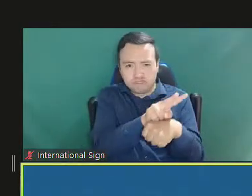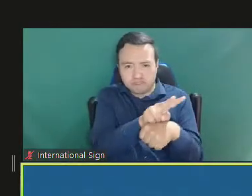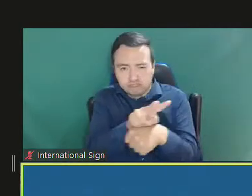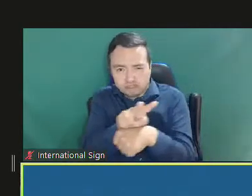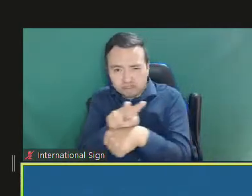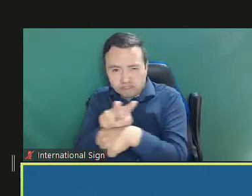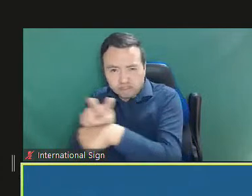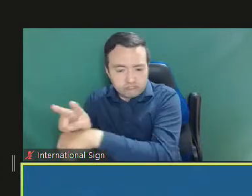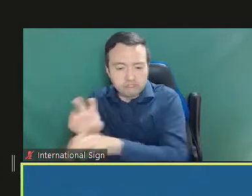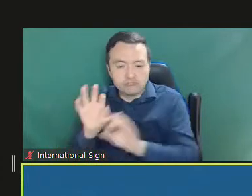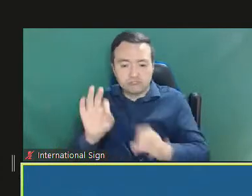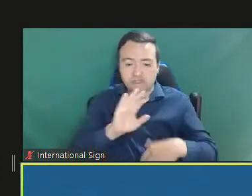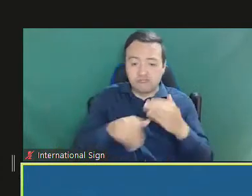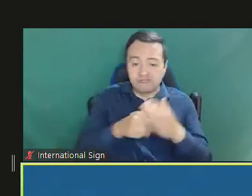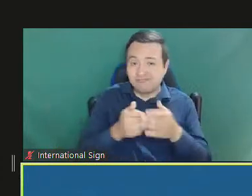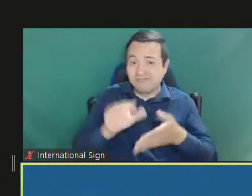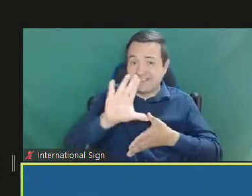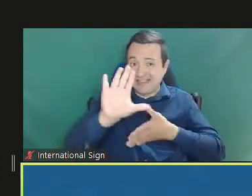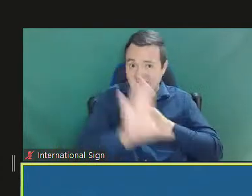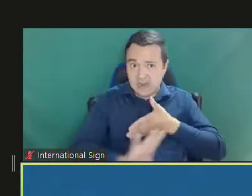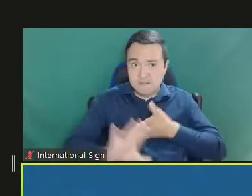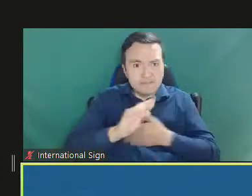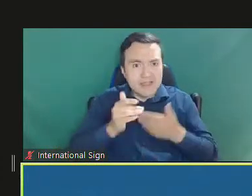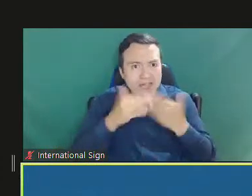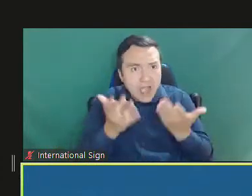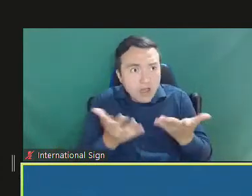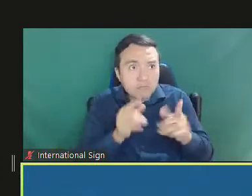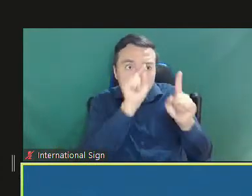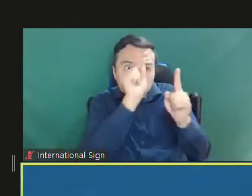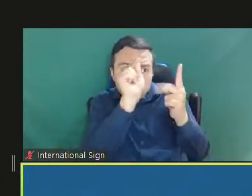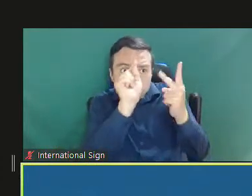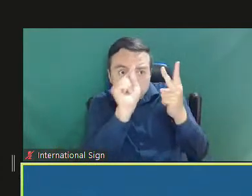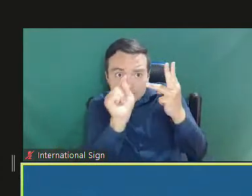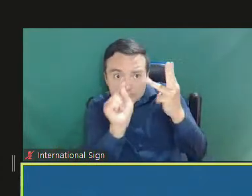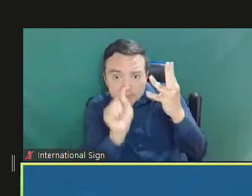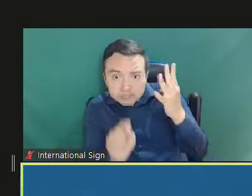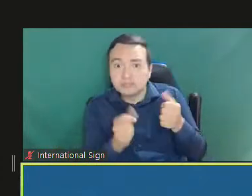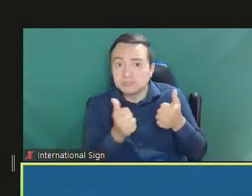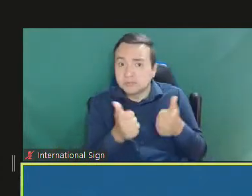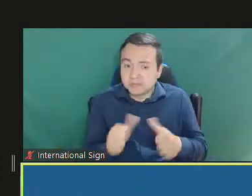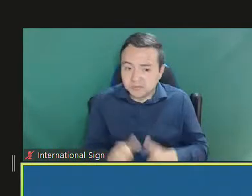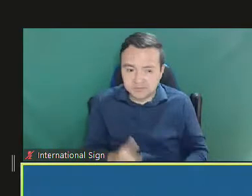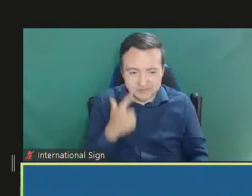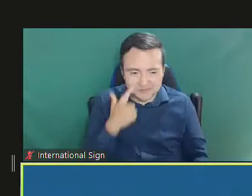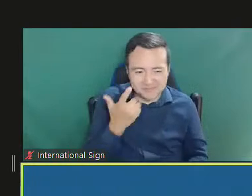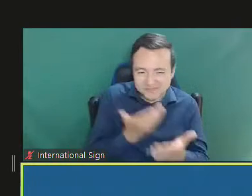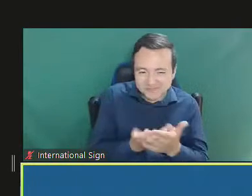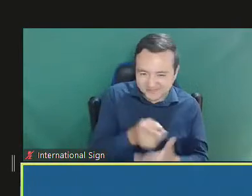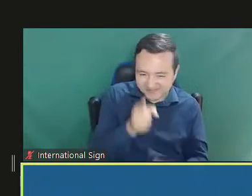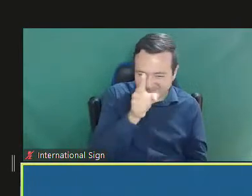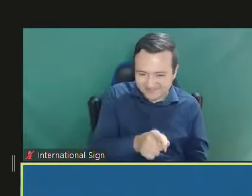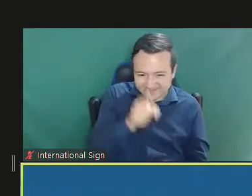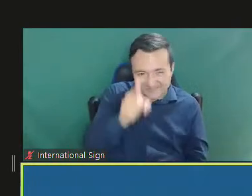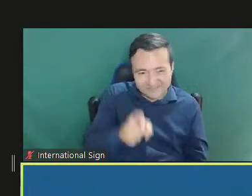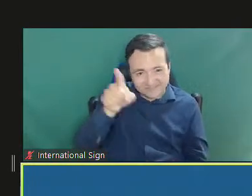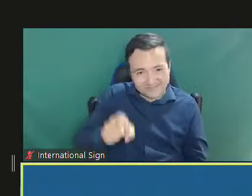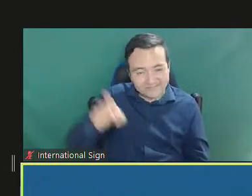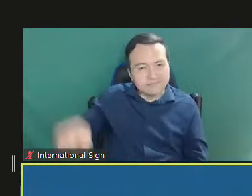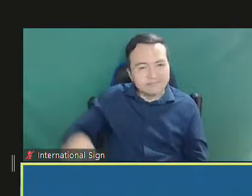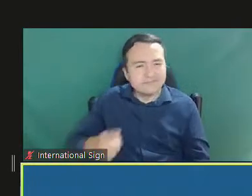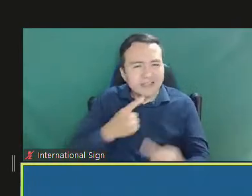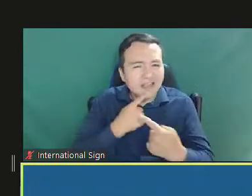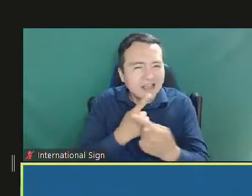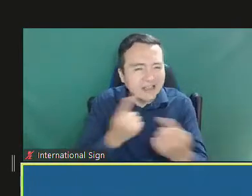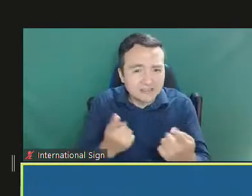The scorecard indicates that despite industry efforts, there has not been any setback or weakening of tobacco control